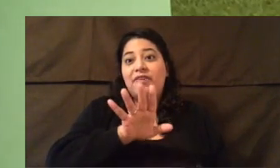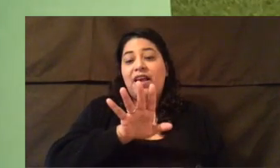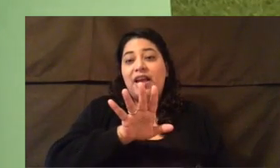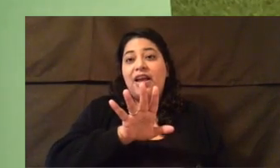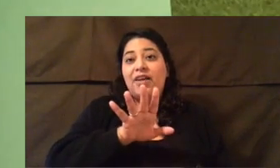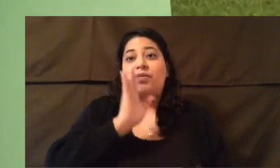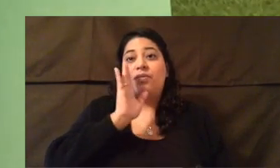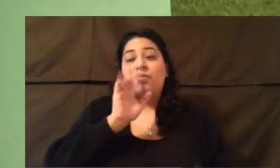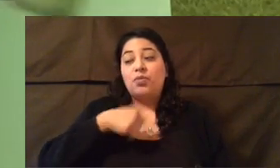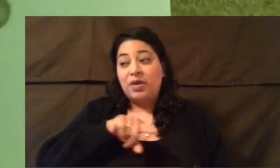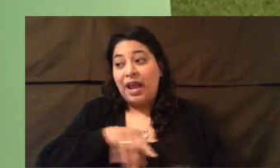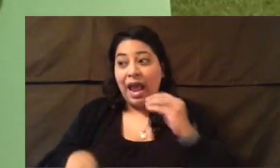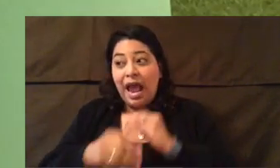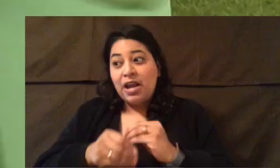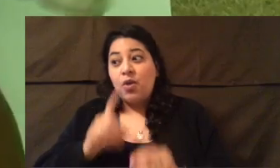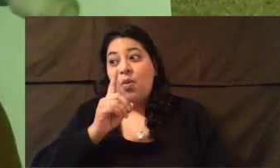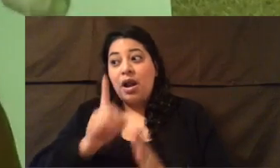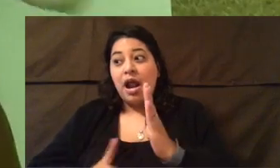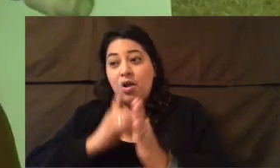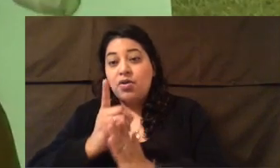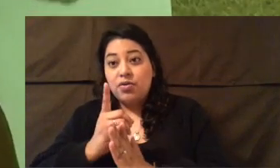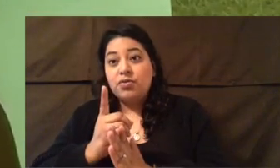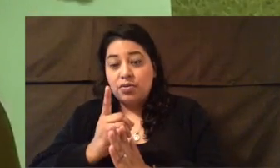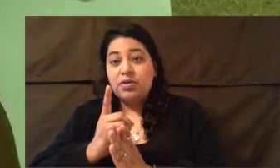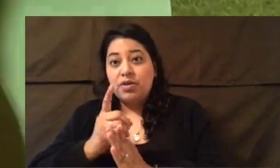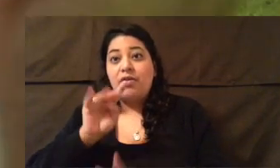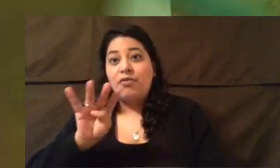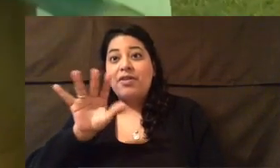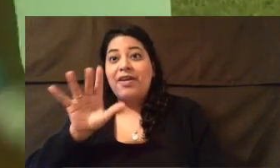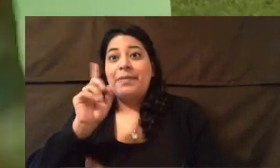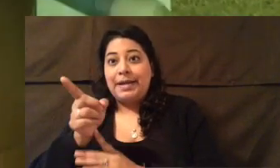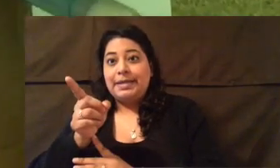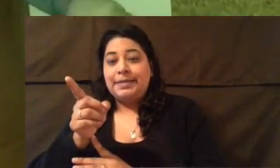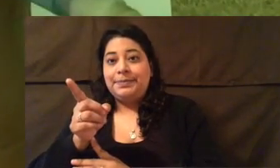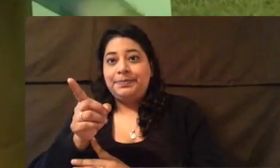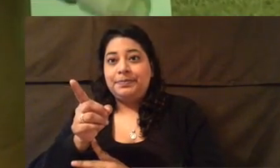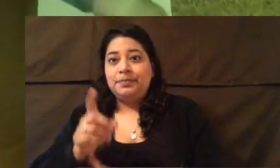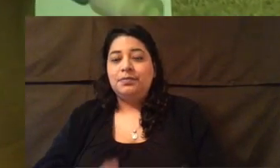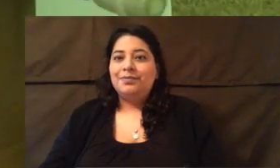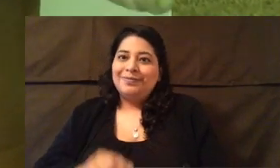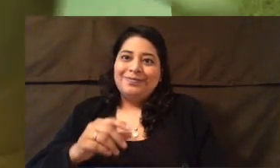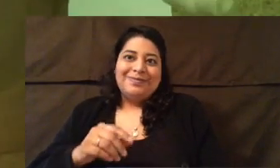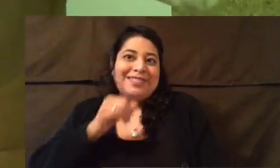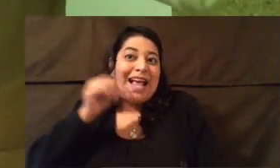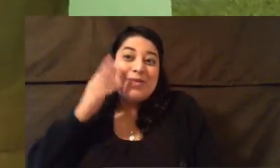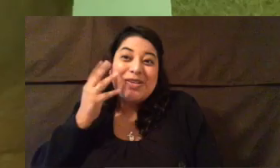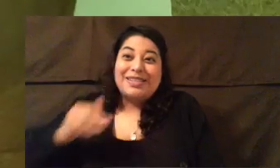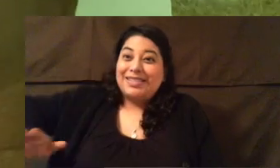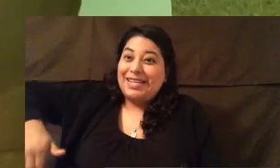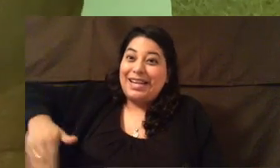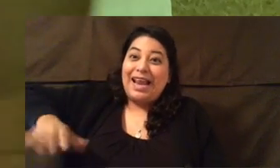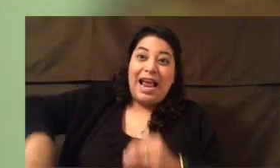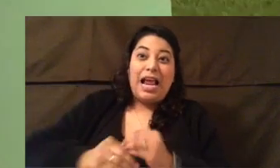7:45, and we're going to be adding 1 hour and 45 minutes. Okay, we